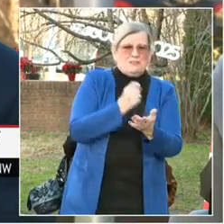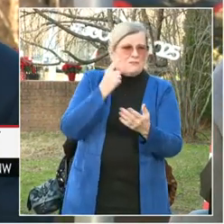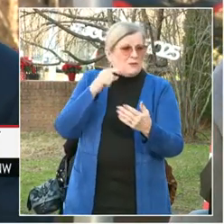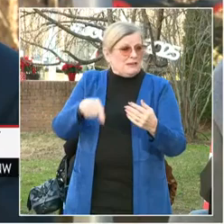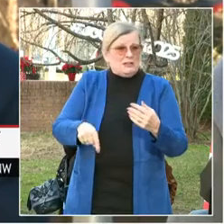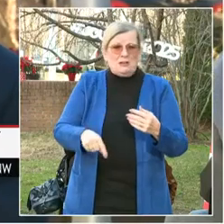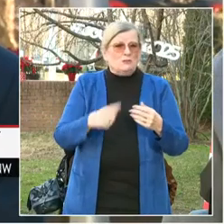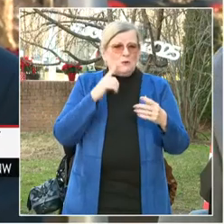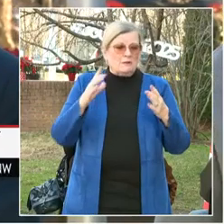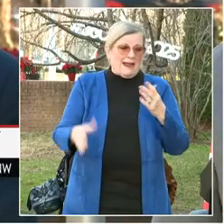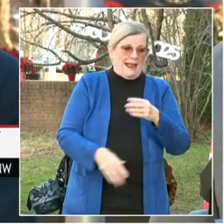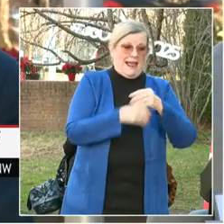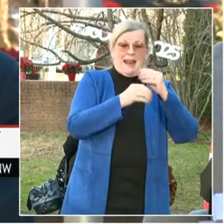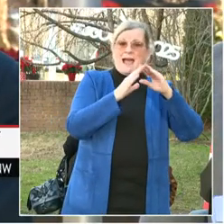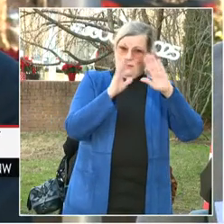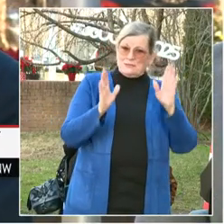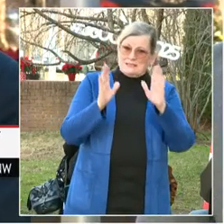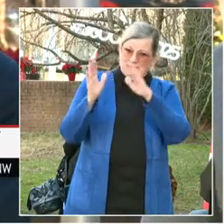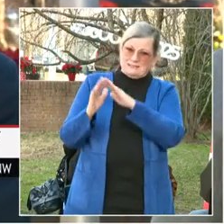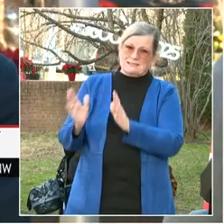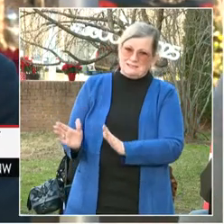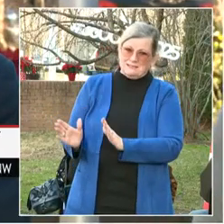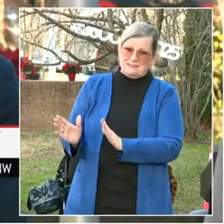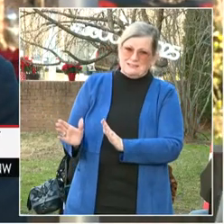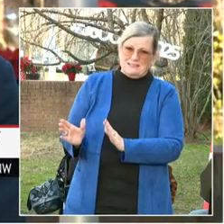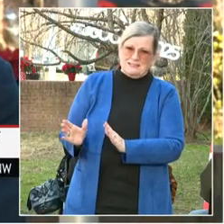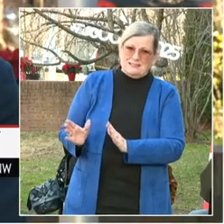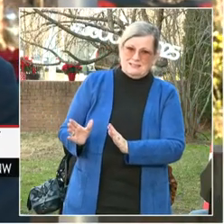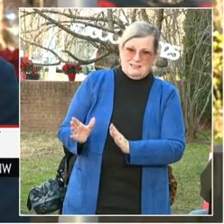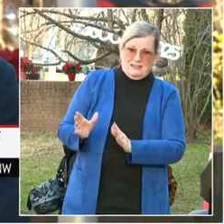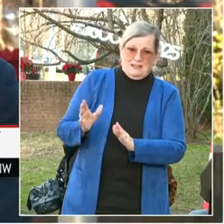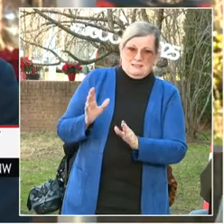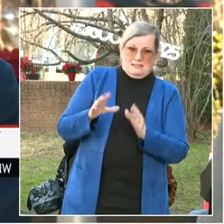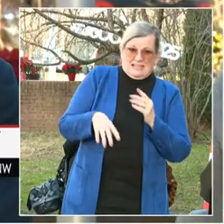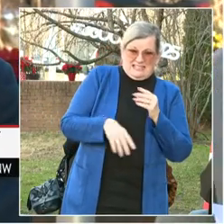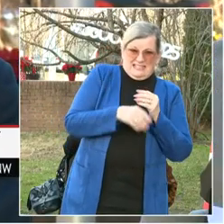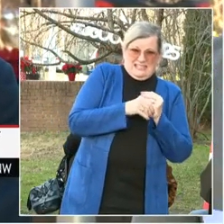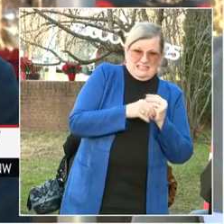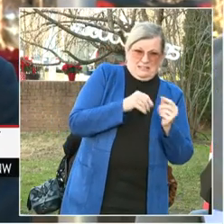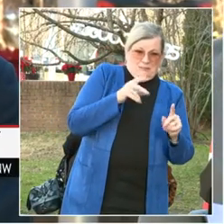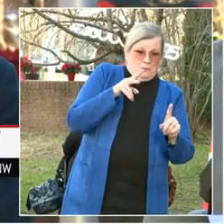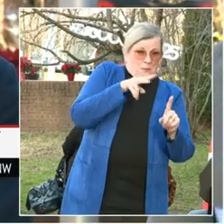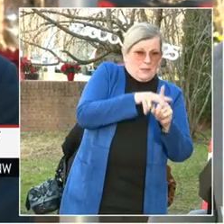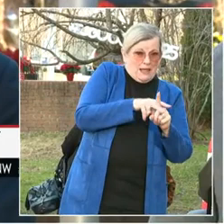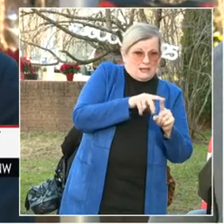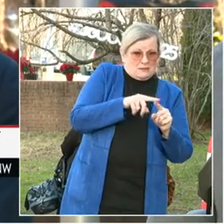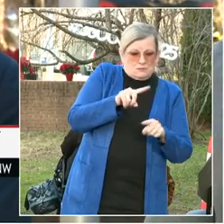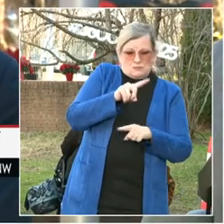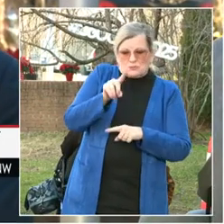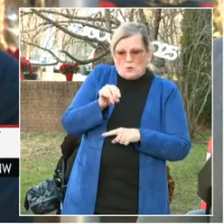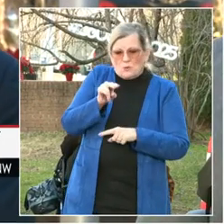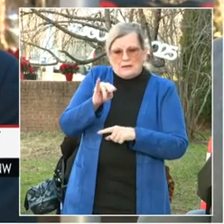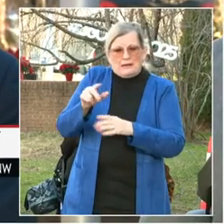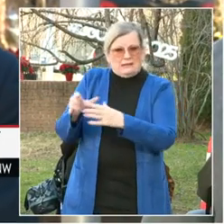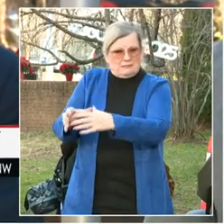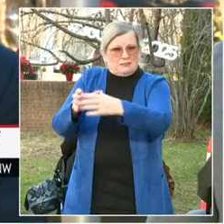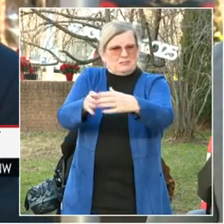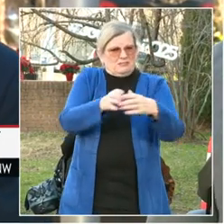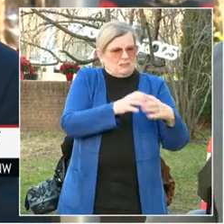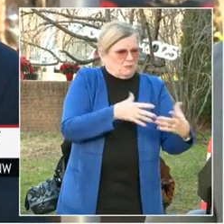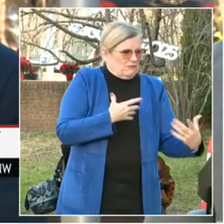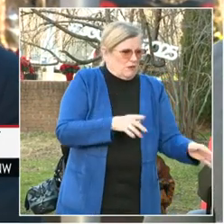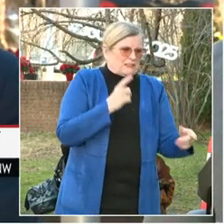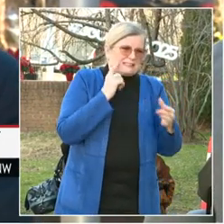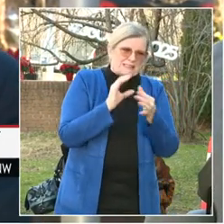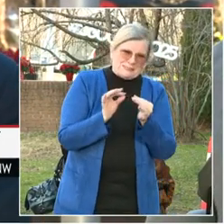the updated inclusionary zoning policies I mentioned, they will be able to support additional critical affordable housing. Already, OP has, in